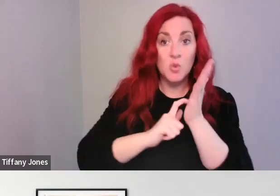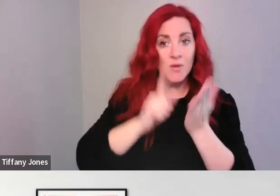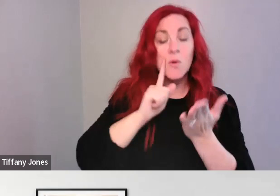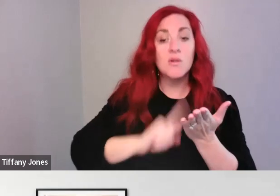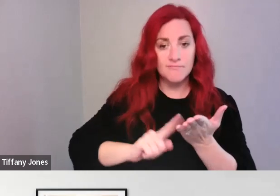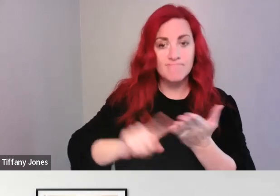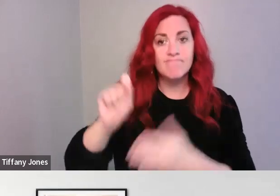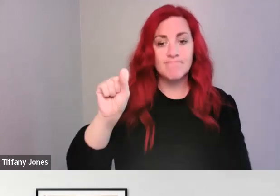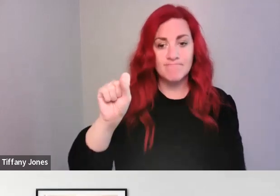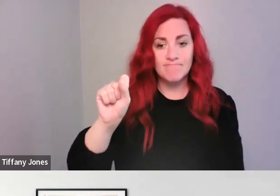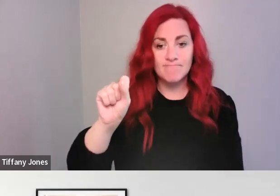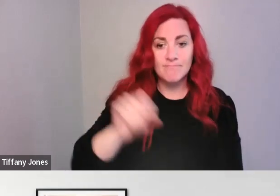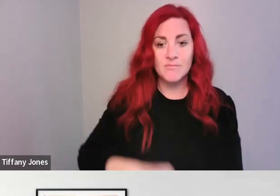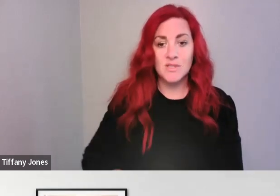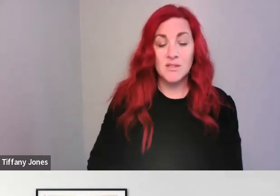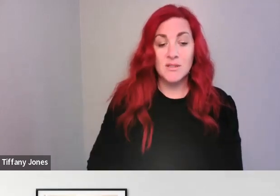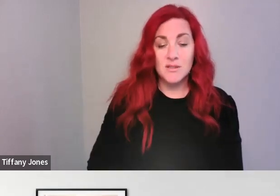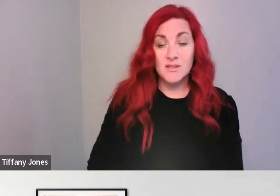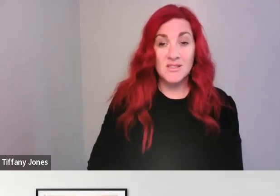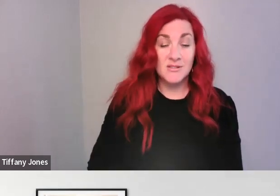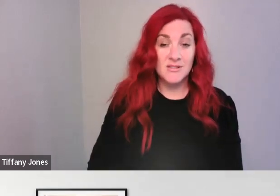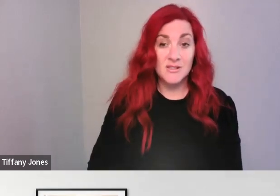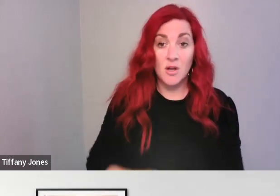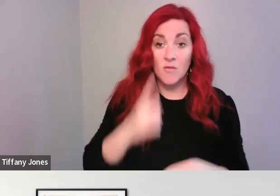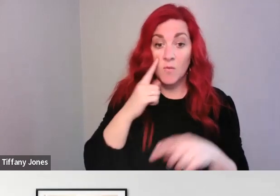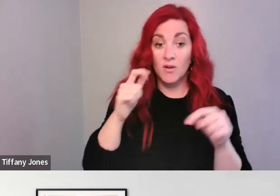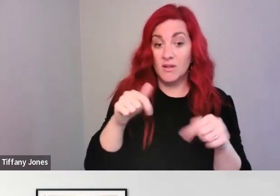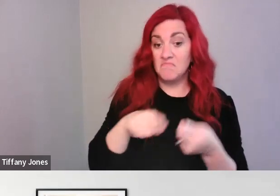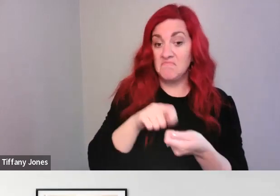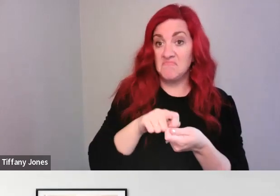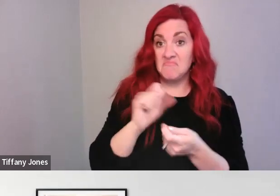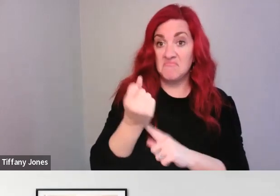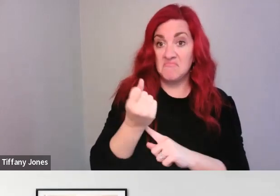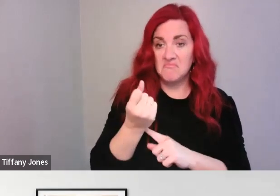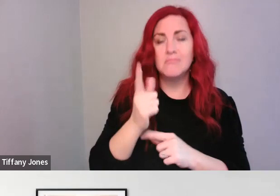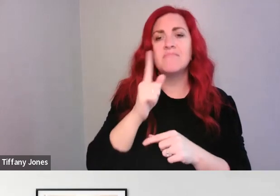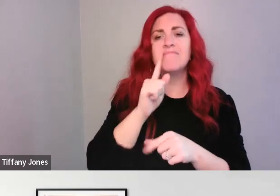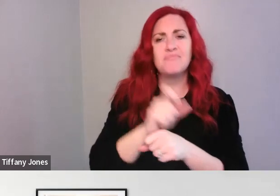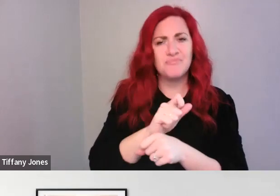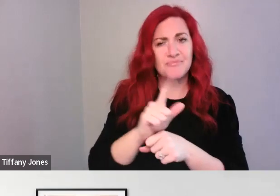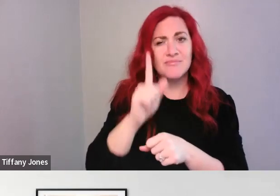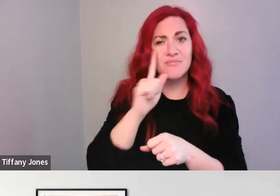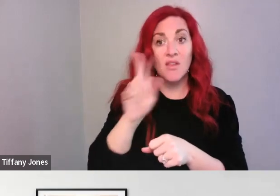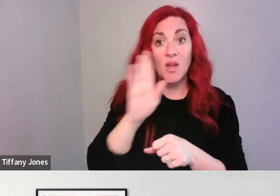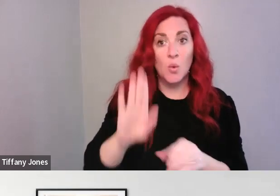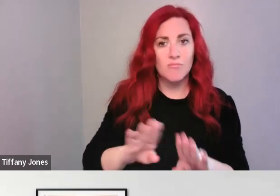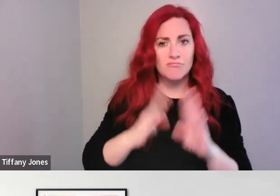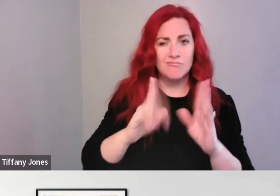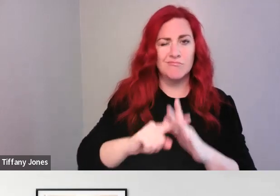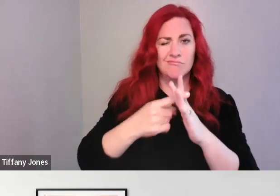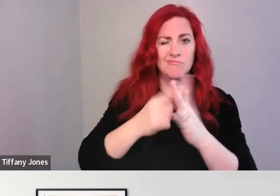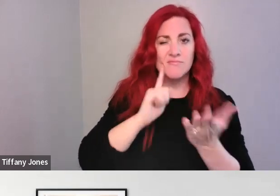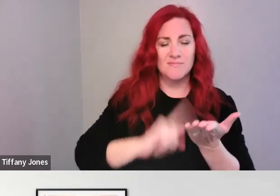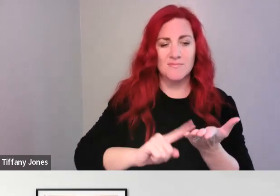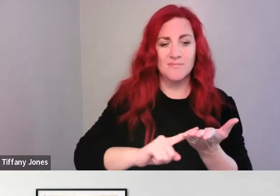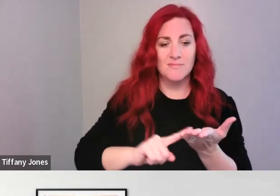investigate. And so in this specific instance, I would definitely think they would open an investigation. I think they would